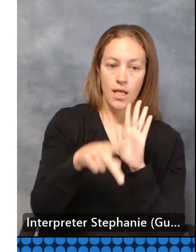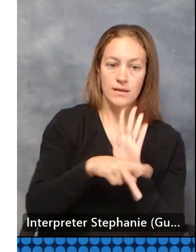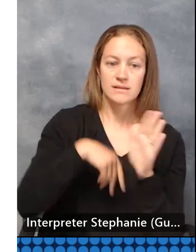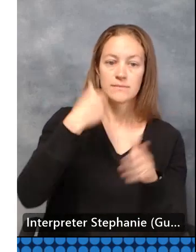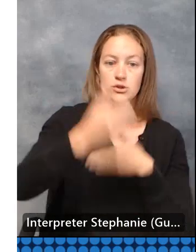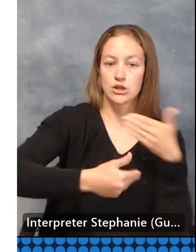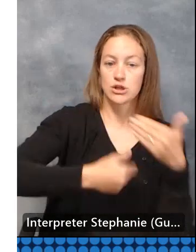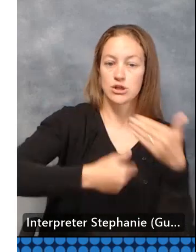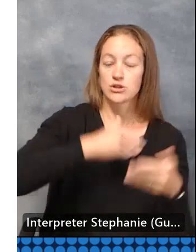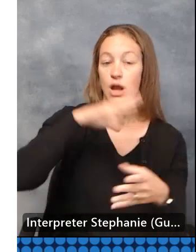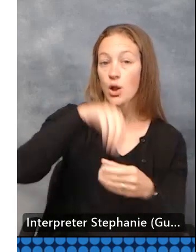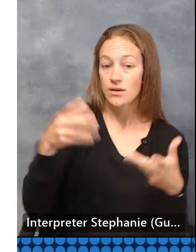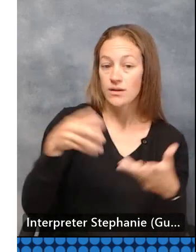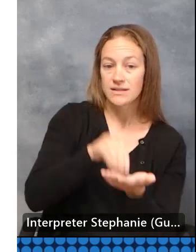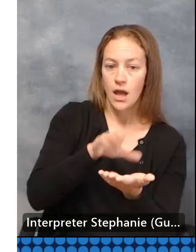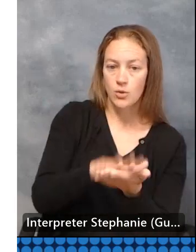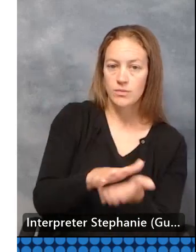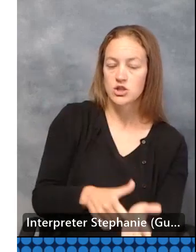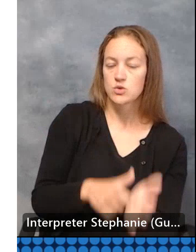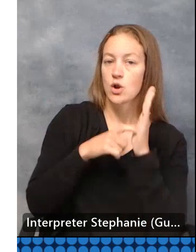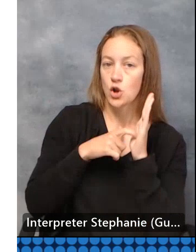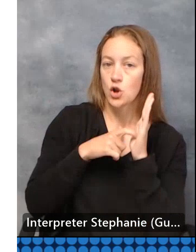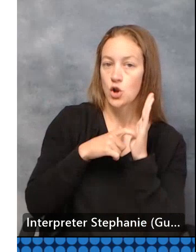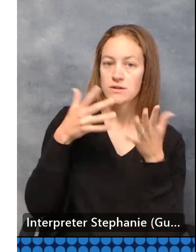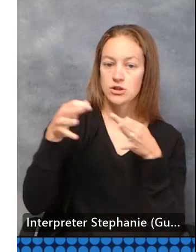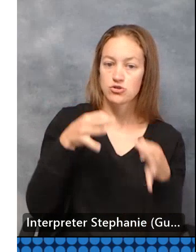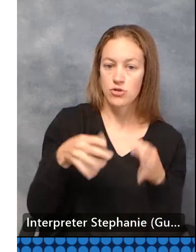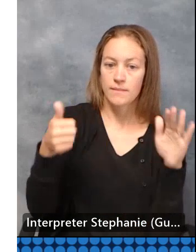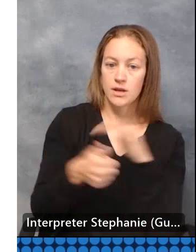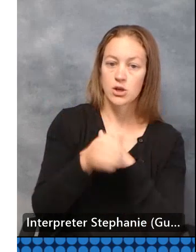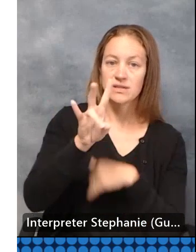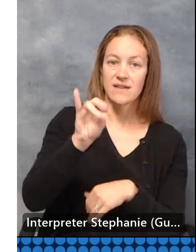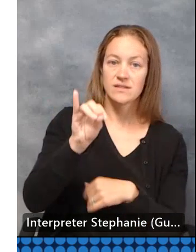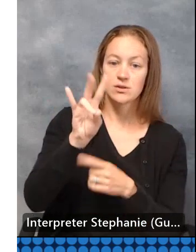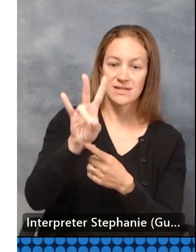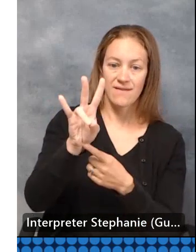including documentation requirements described in 707